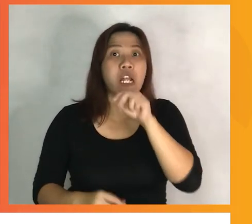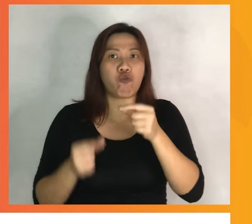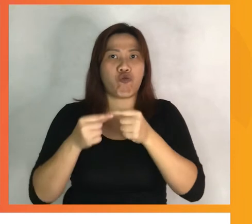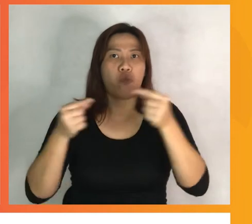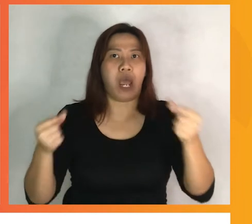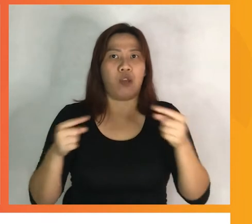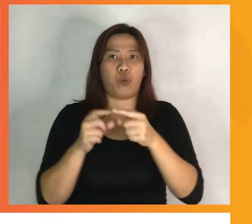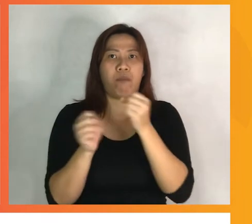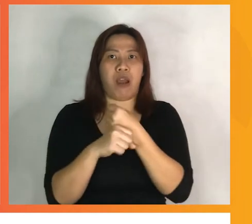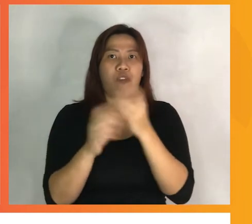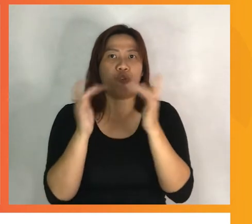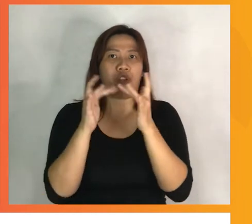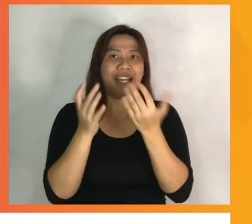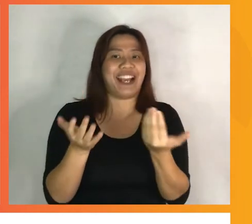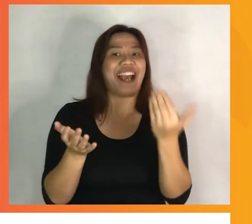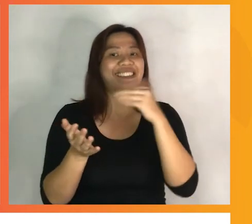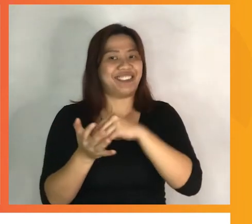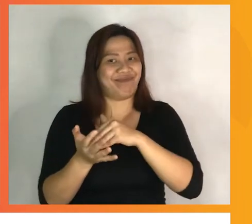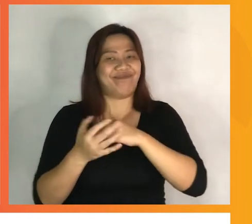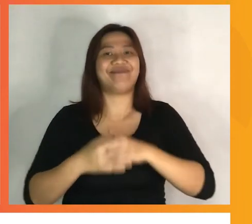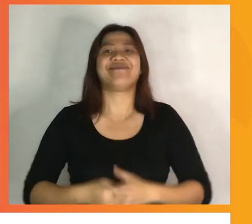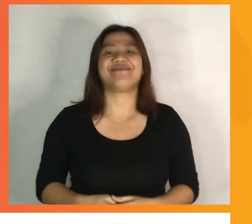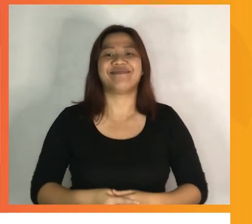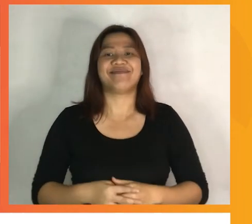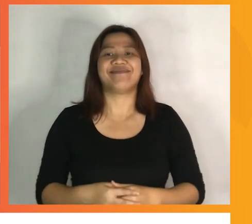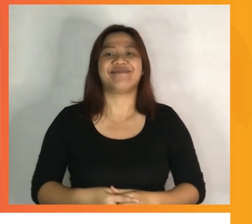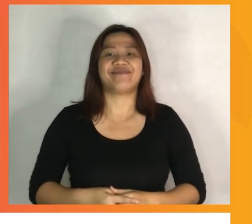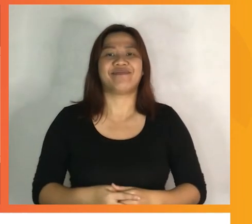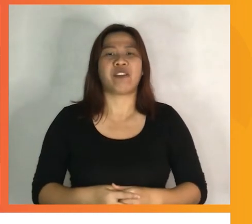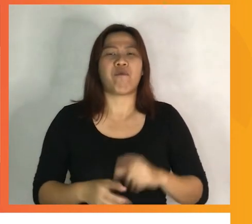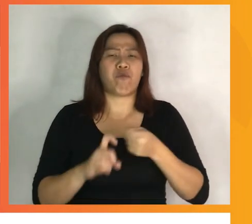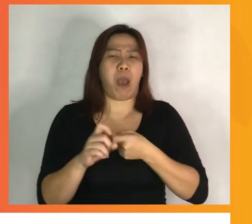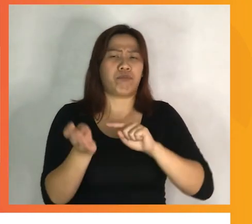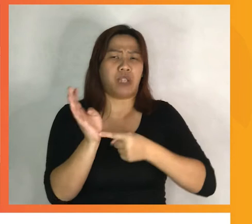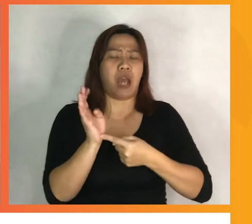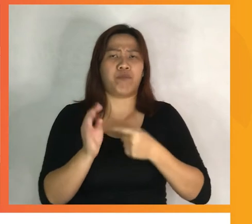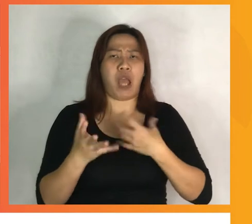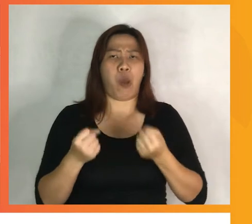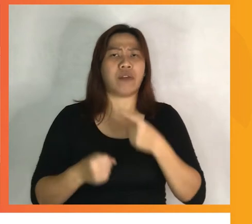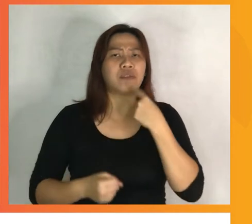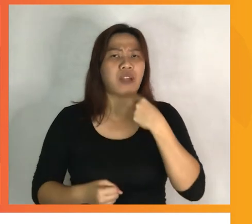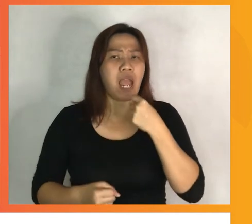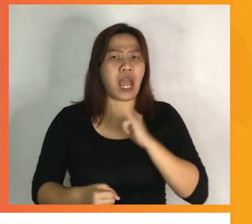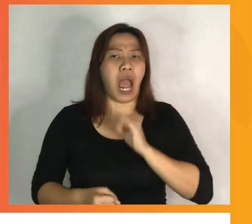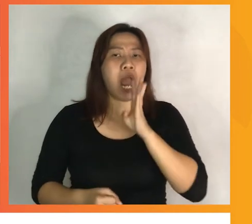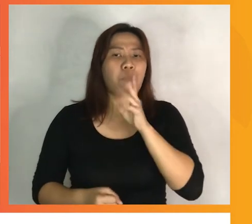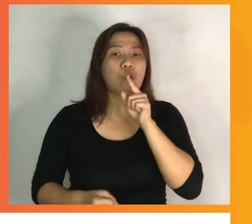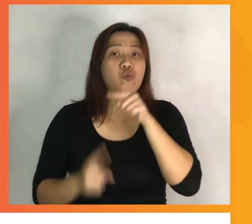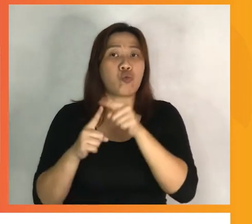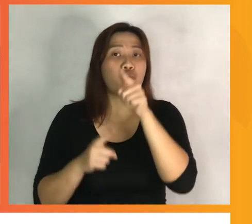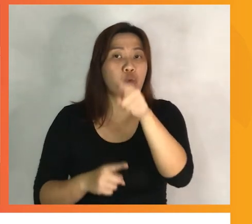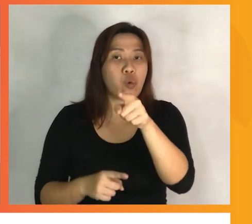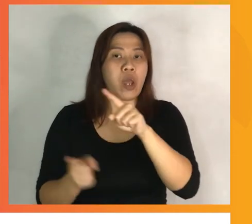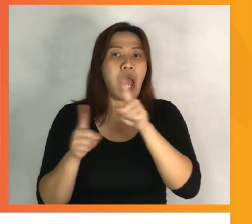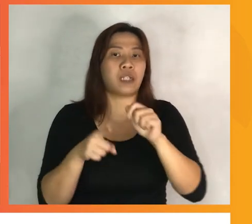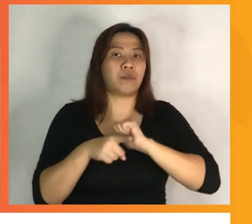able to make that connection again. From the outset, I want to say that I'm speaking to